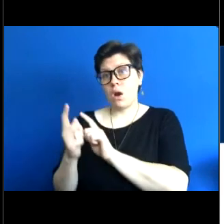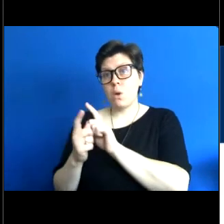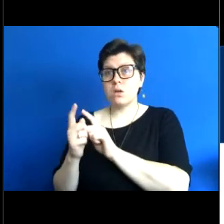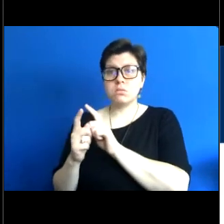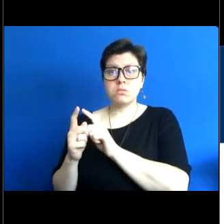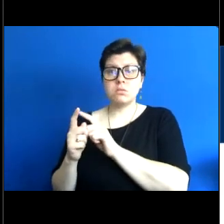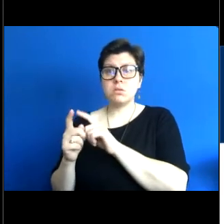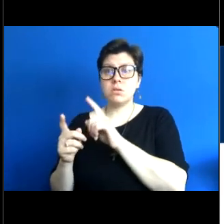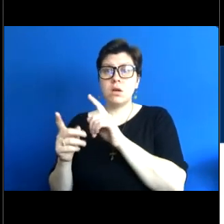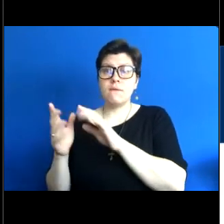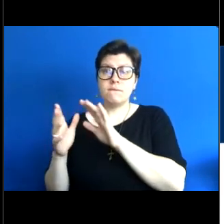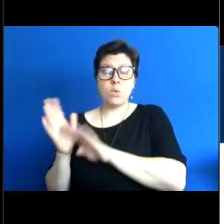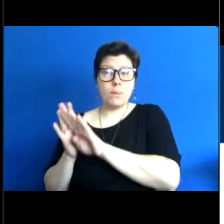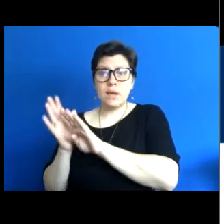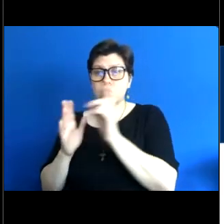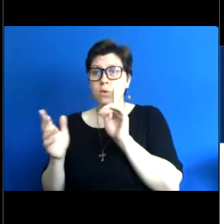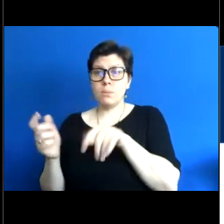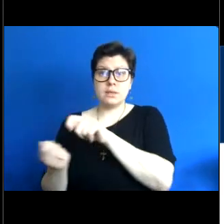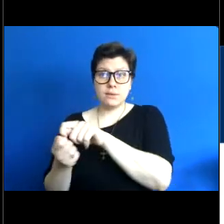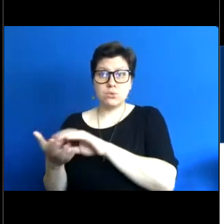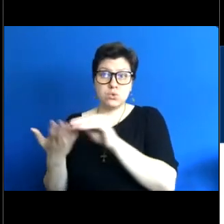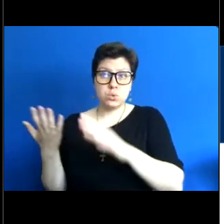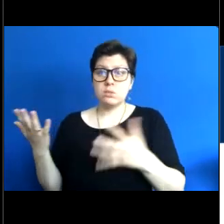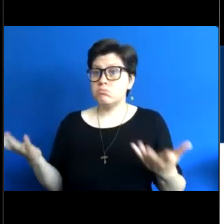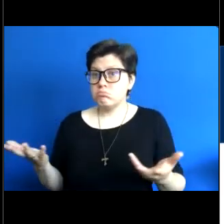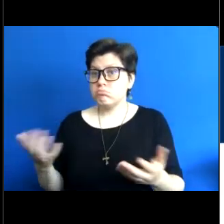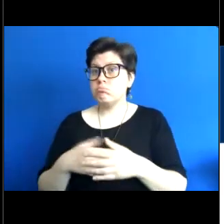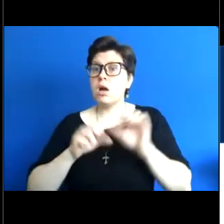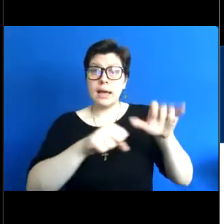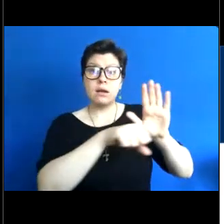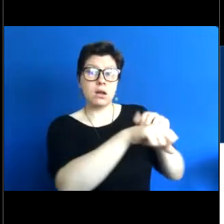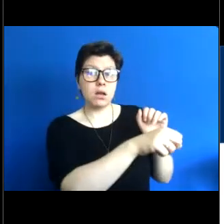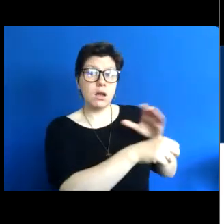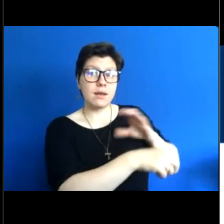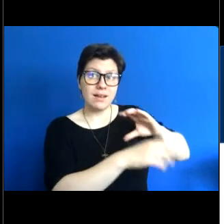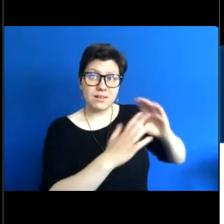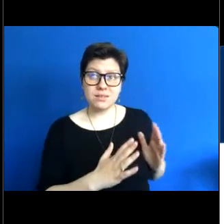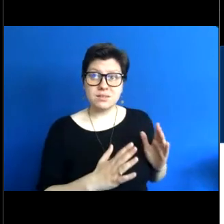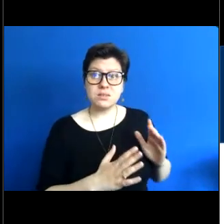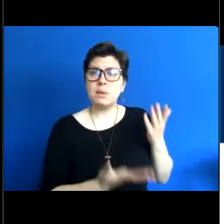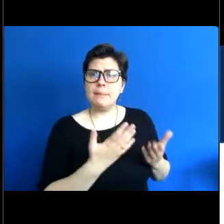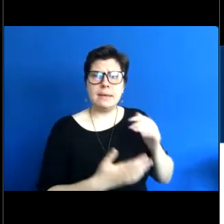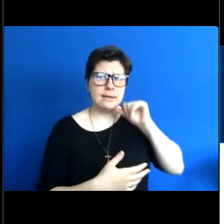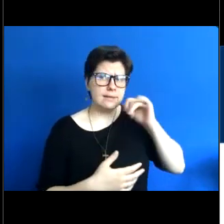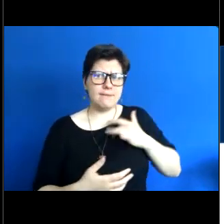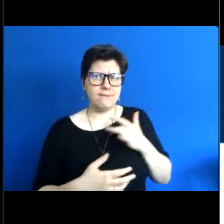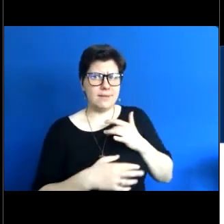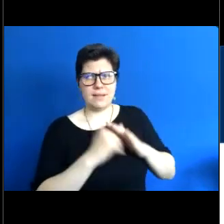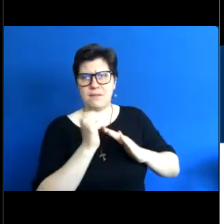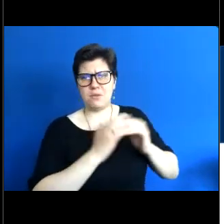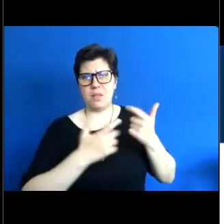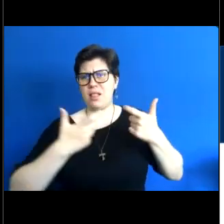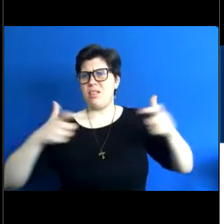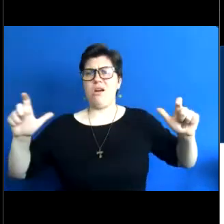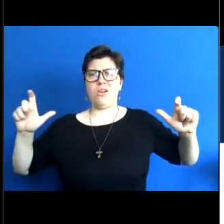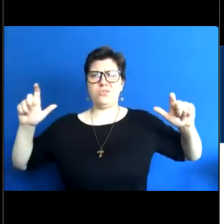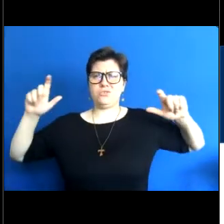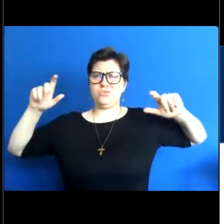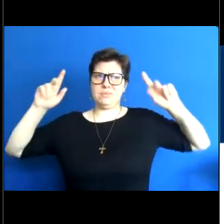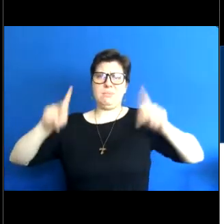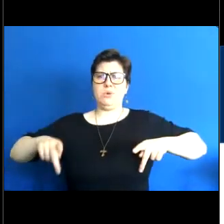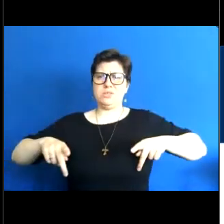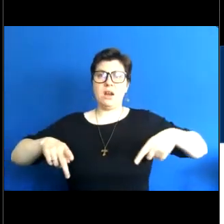formation with particular students? Can we call upon catechists that maybe don't feel comfortable doing a large in-person class?